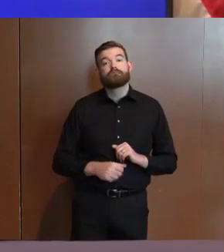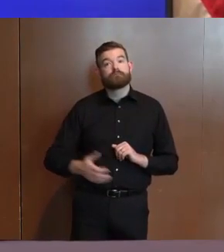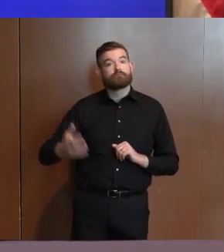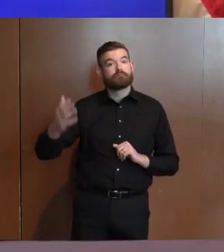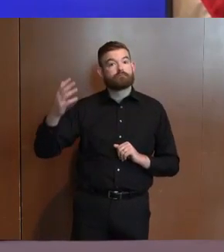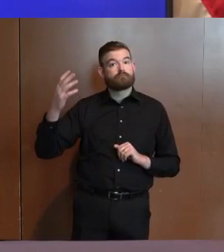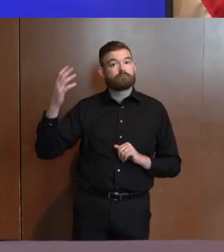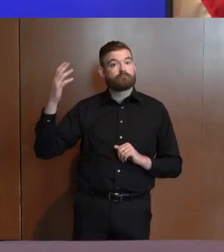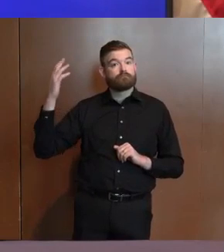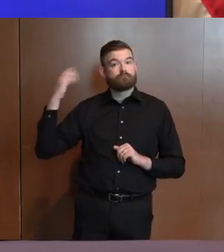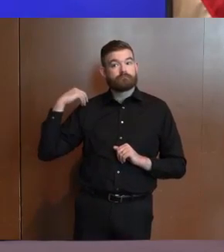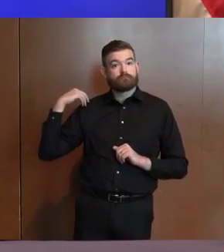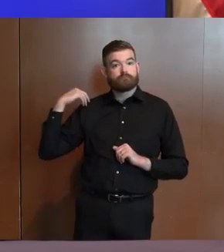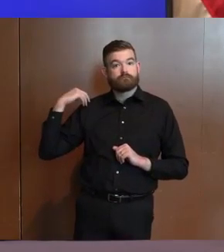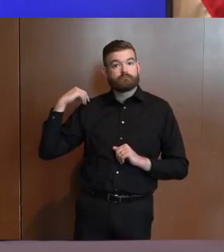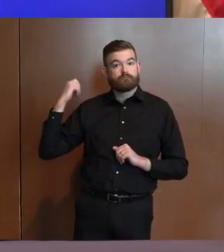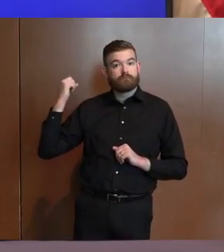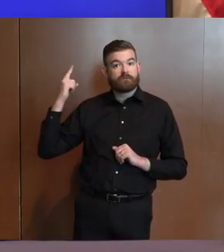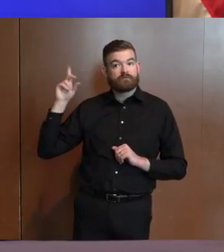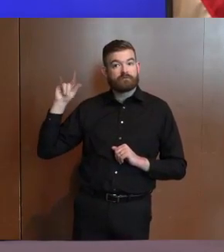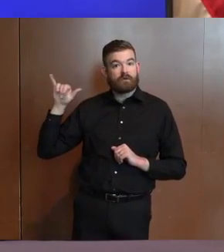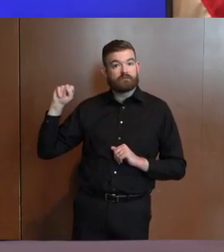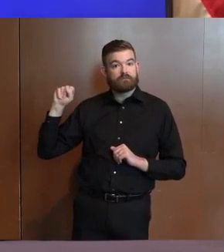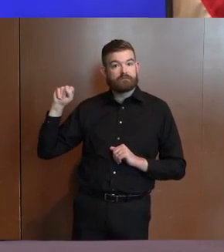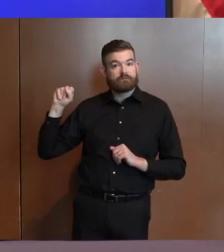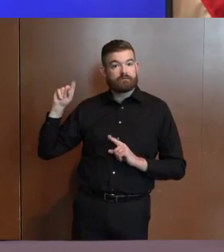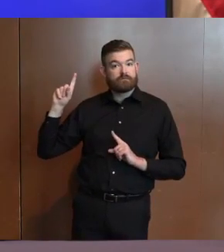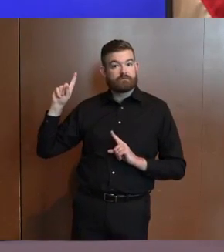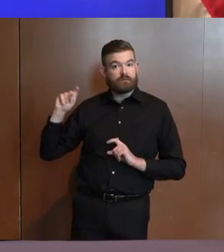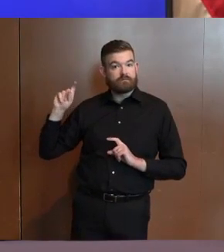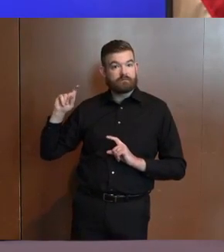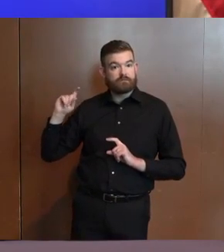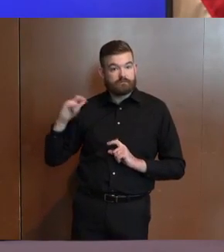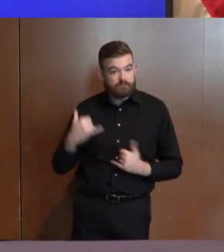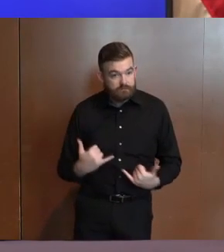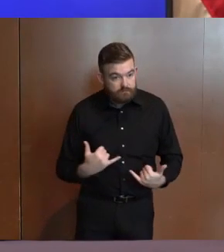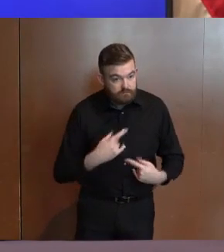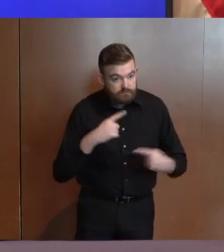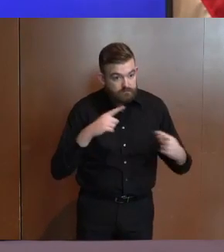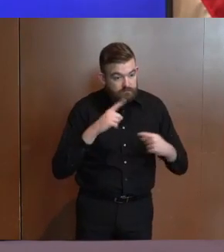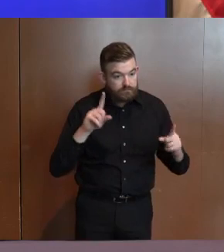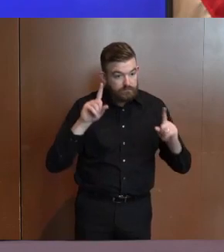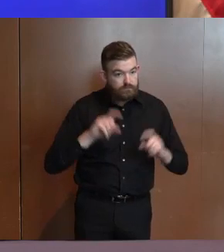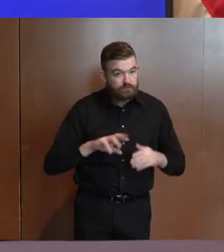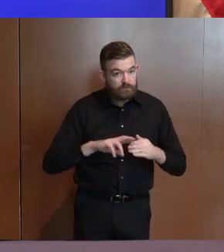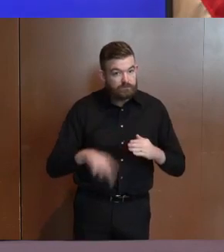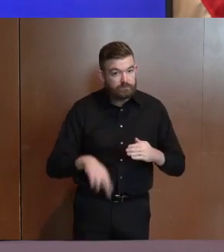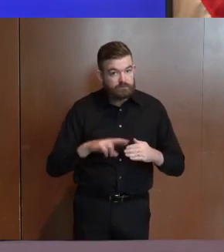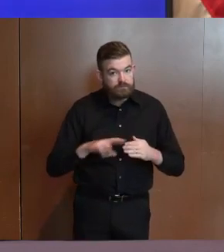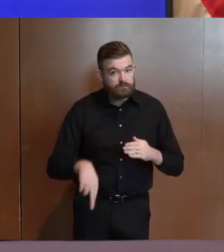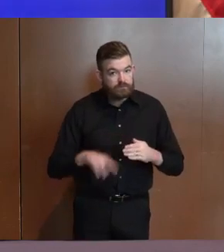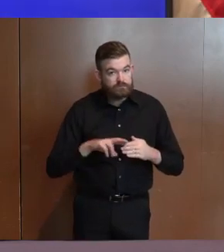today are probably somewhere 7 to 12 days old, at least in some cases, where specimens were